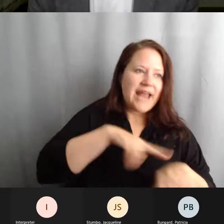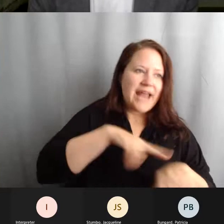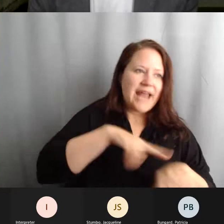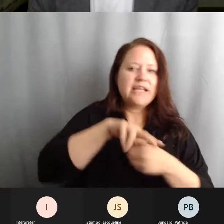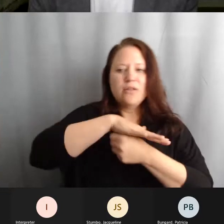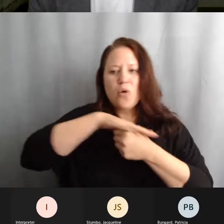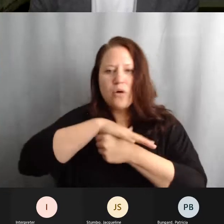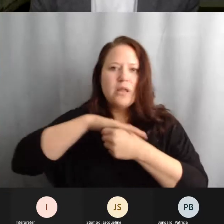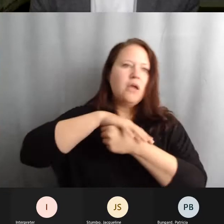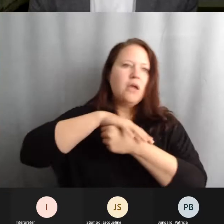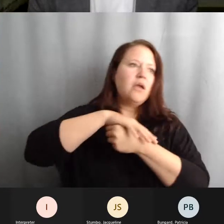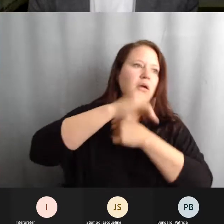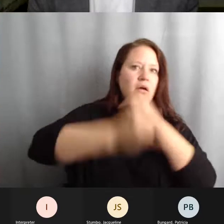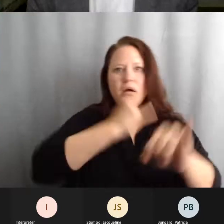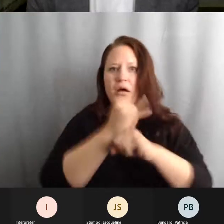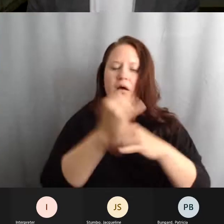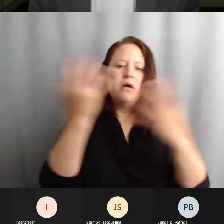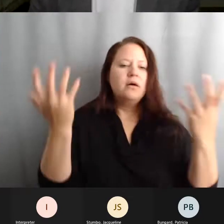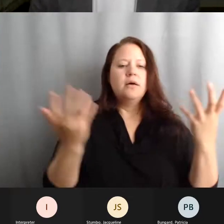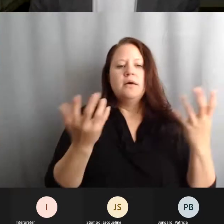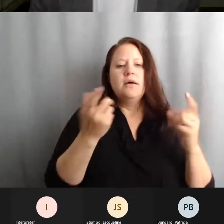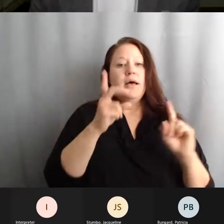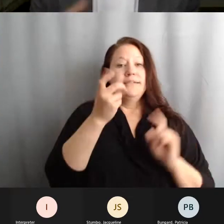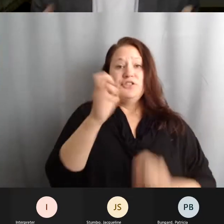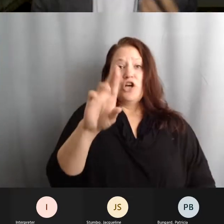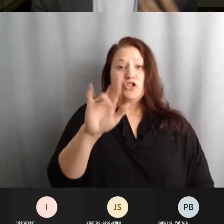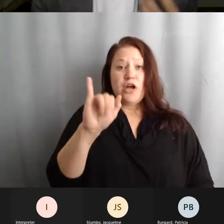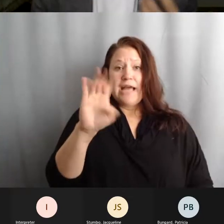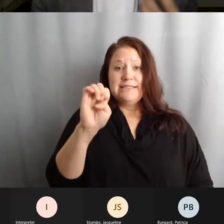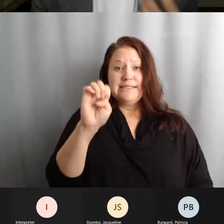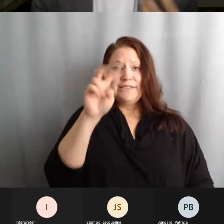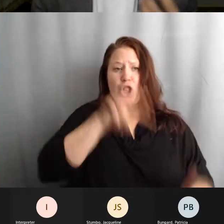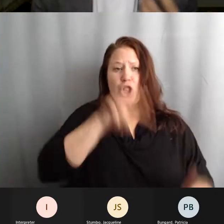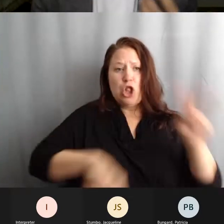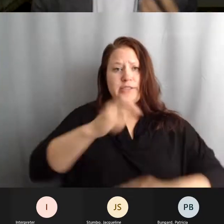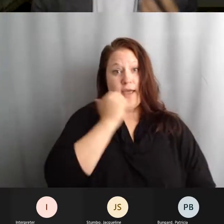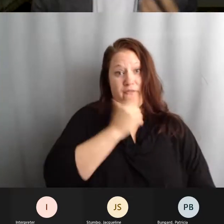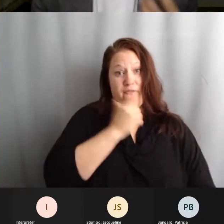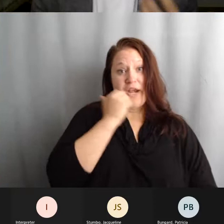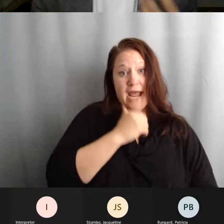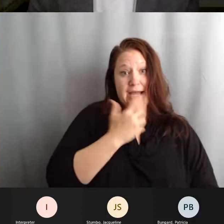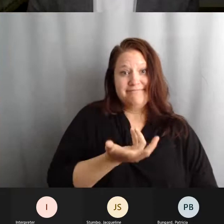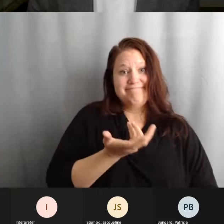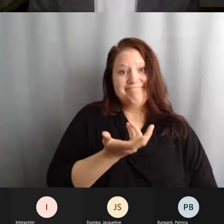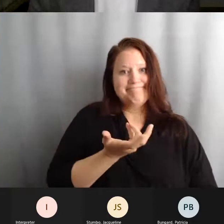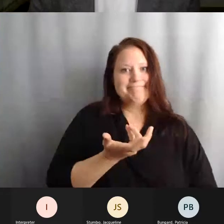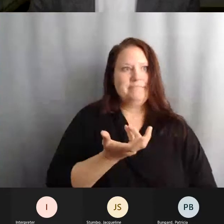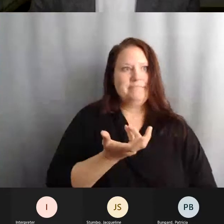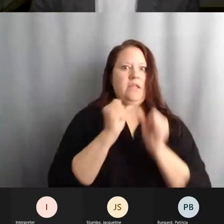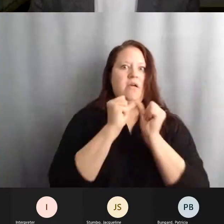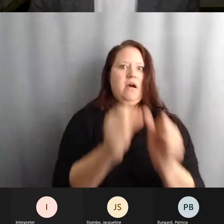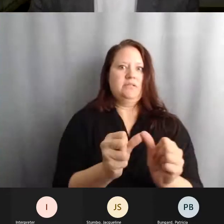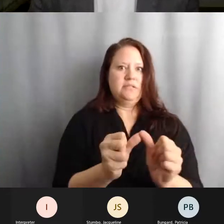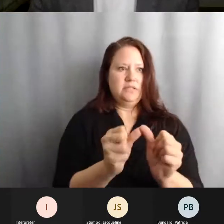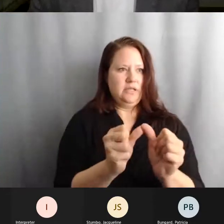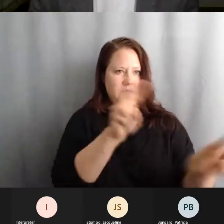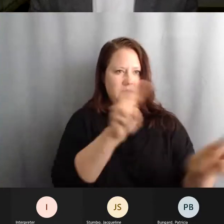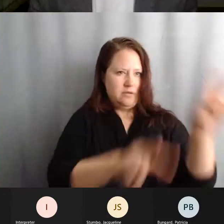locally, Dr. Ice looks at that every day. And so we're constantly in a state of evaluation of what that looks